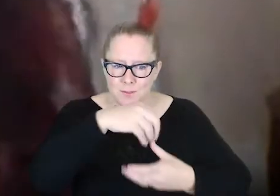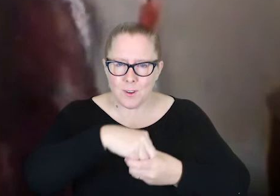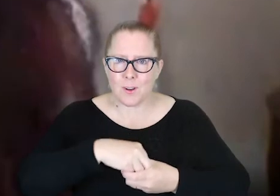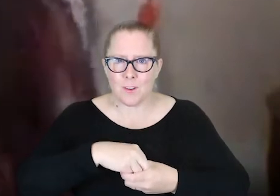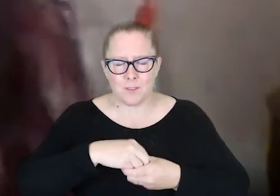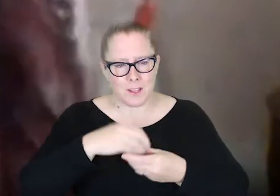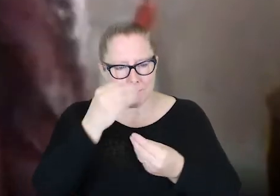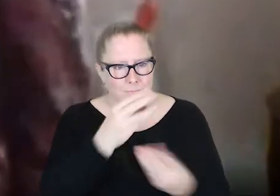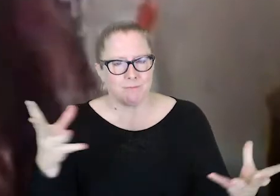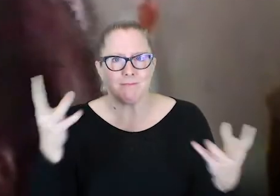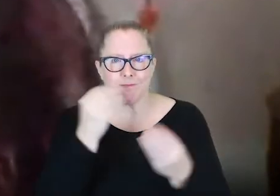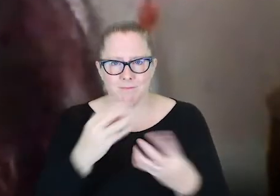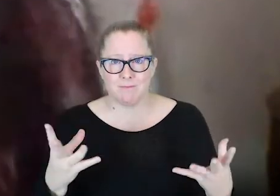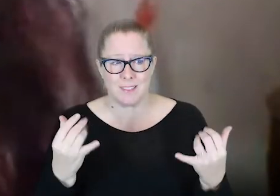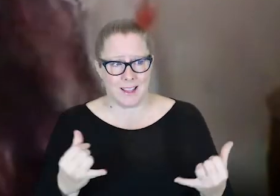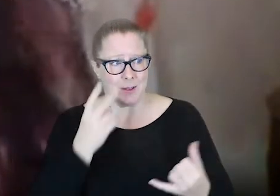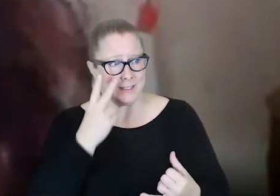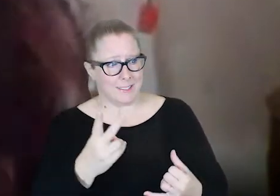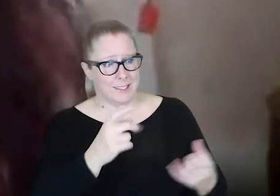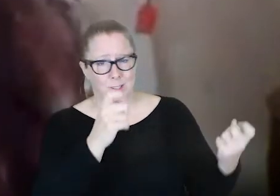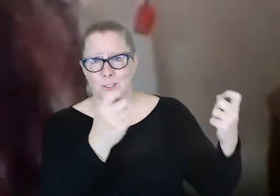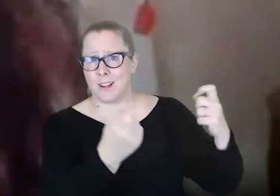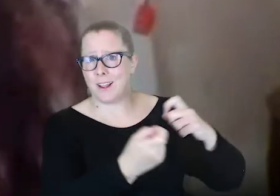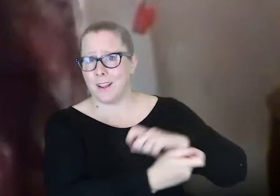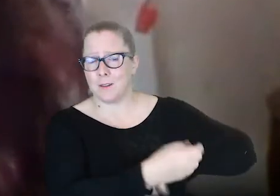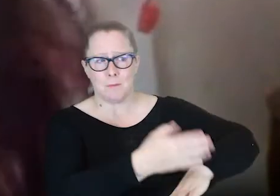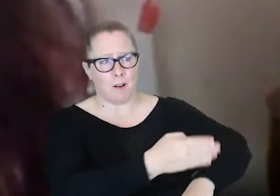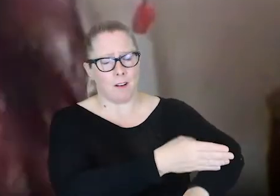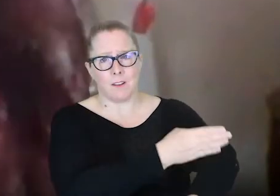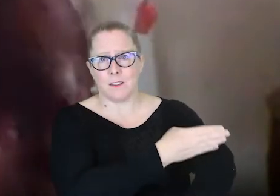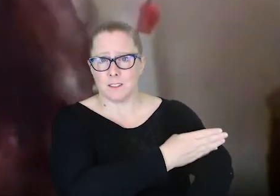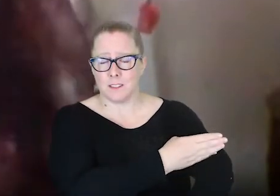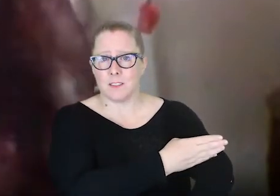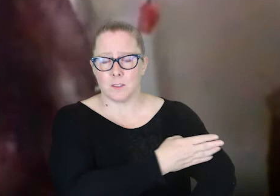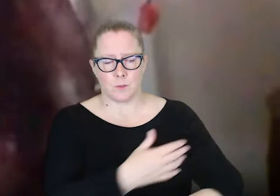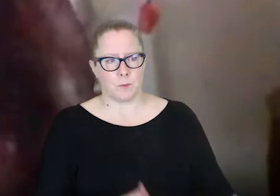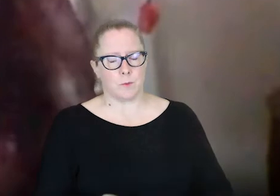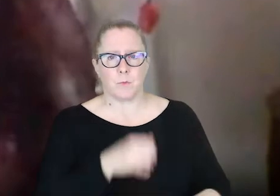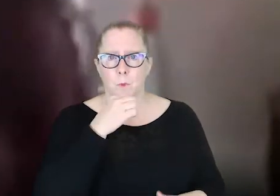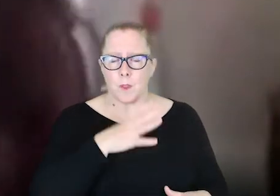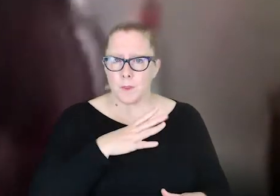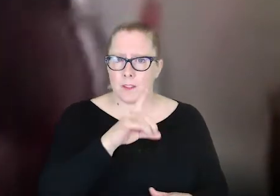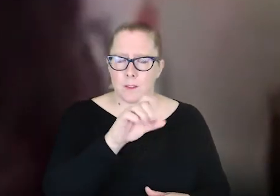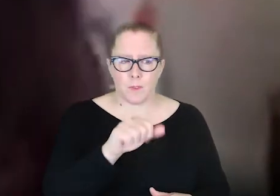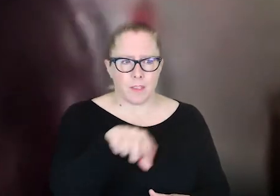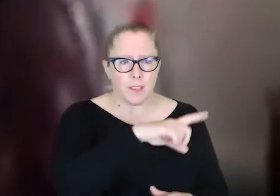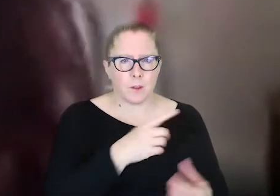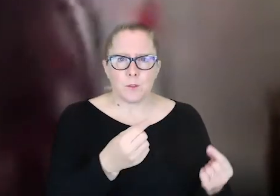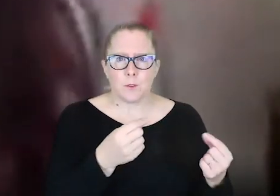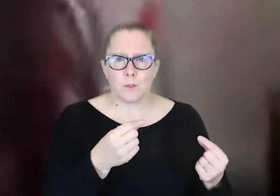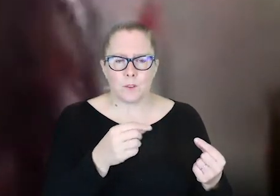who accepted this thing and who was willing to contribute. Now I can see a very